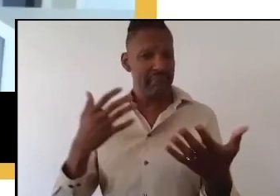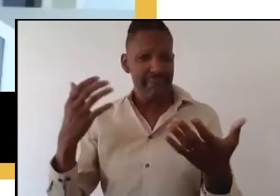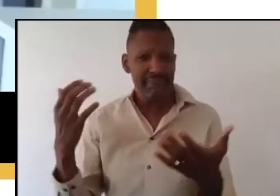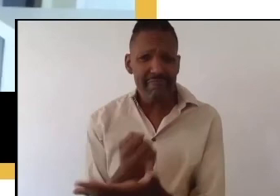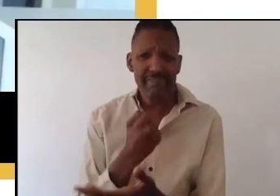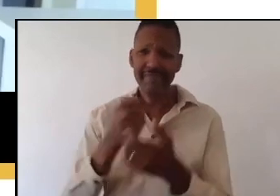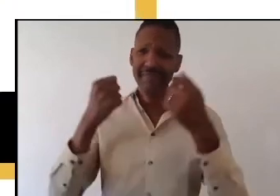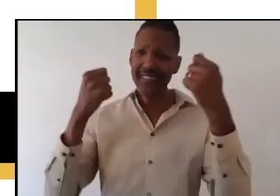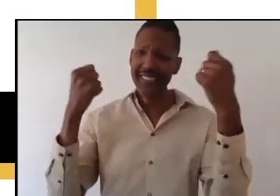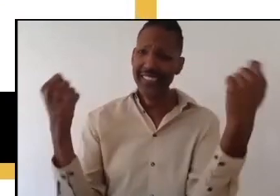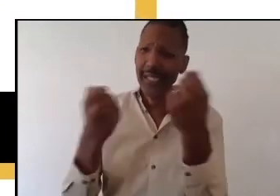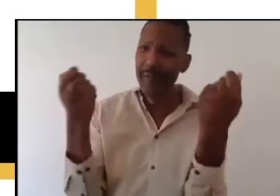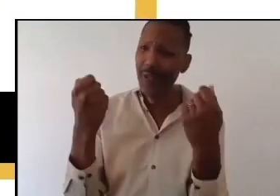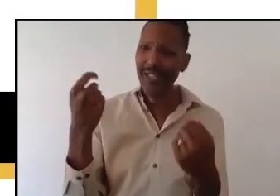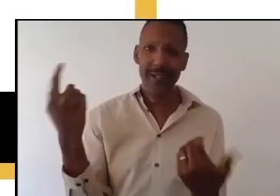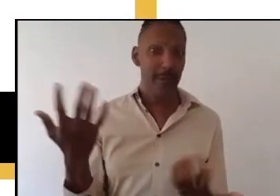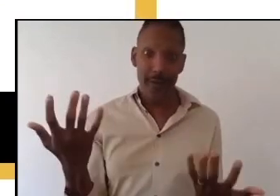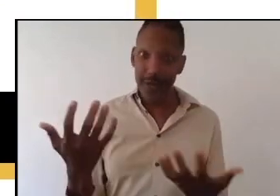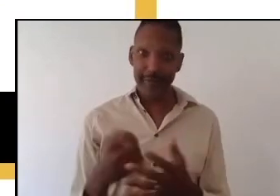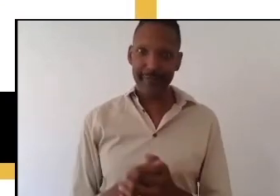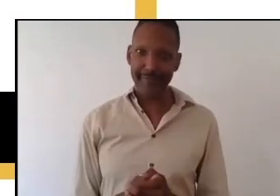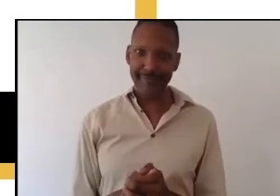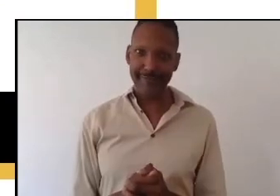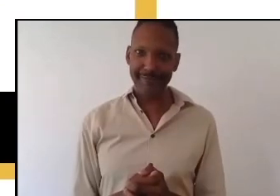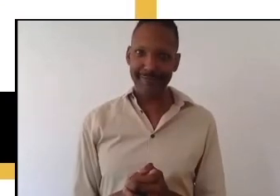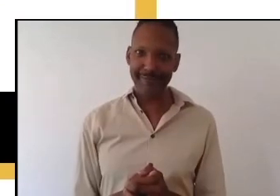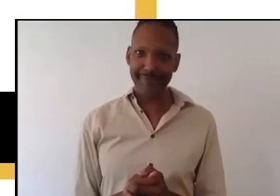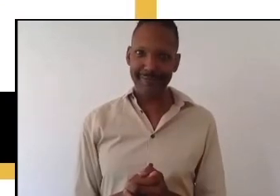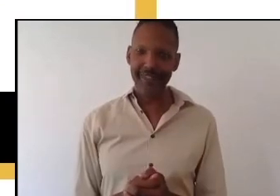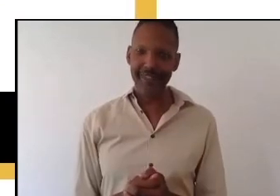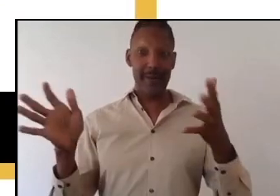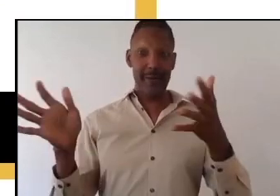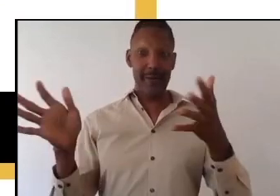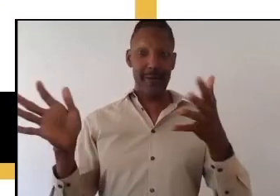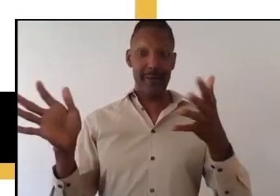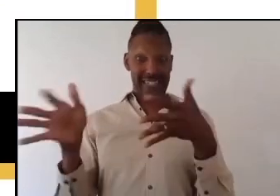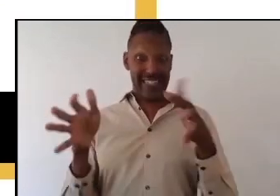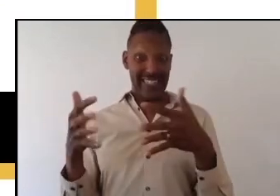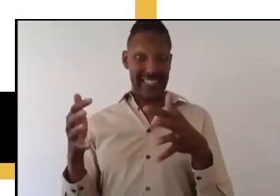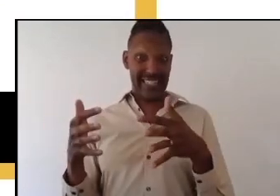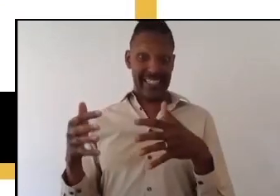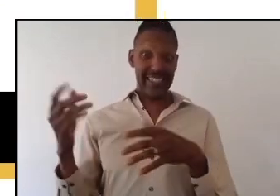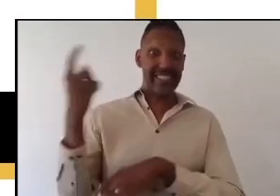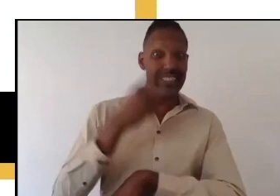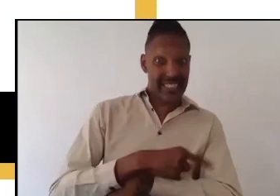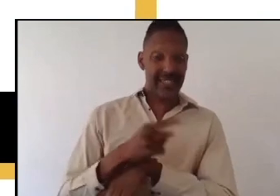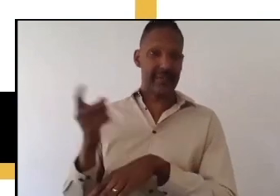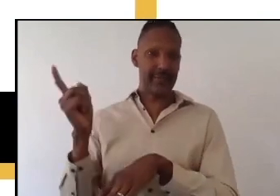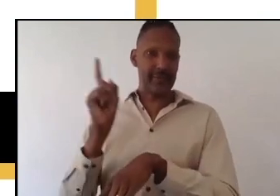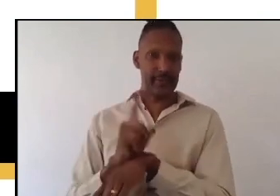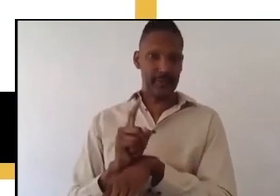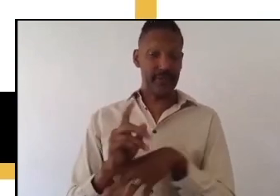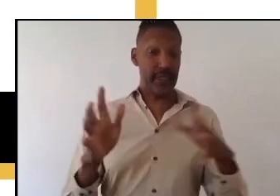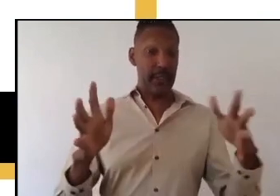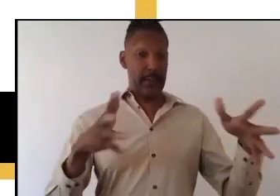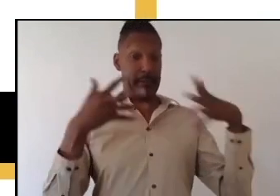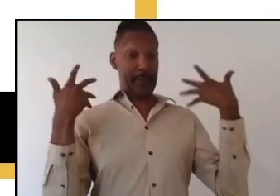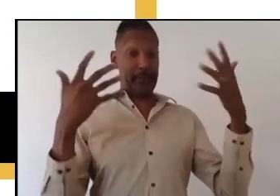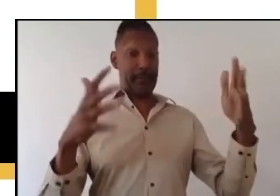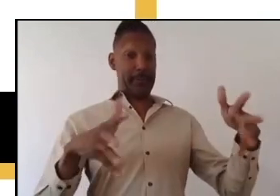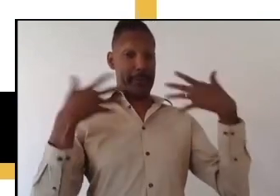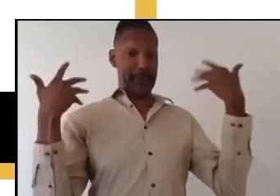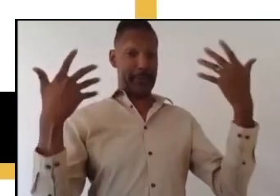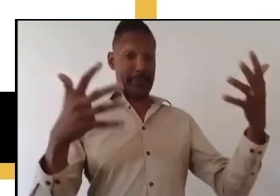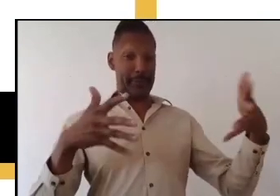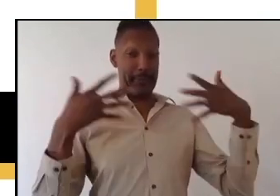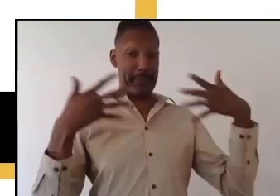the end. When you face the wind, gazillions of moving air molecules collide with you.